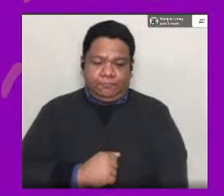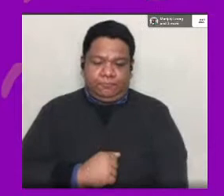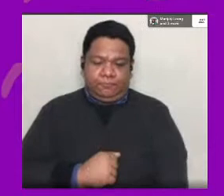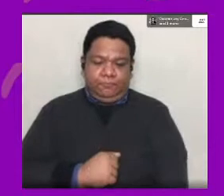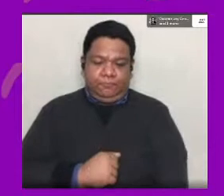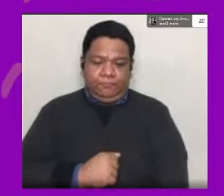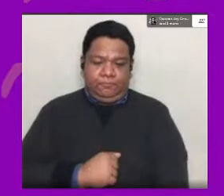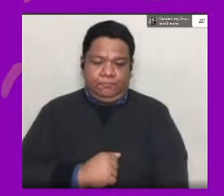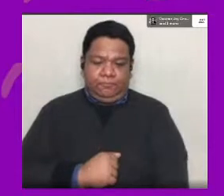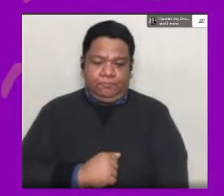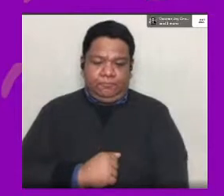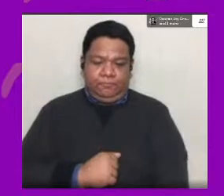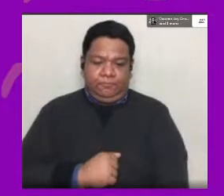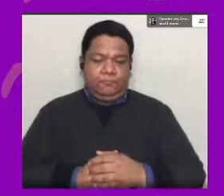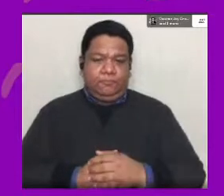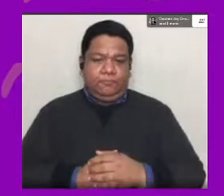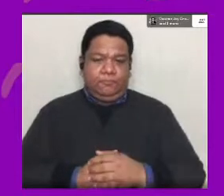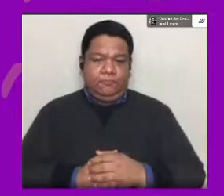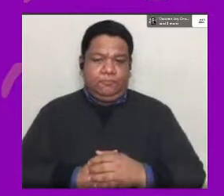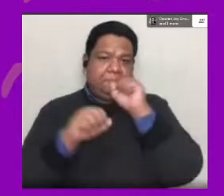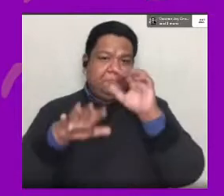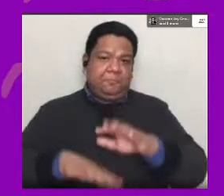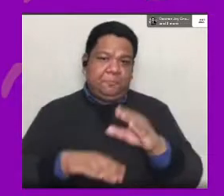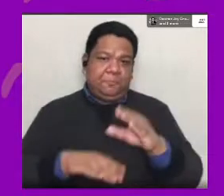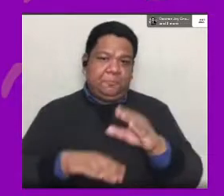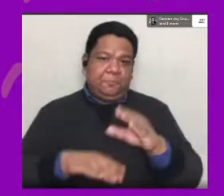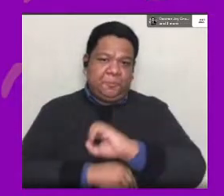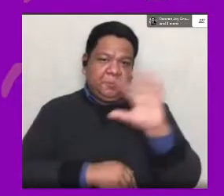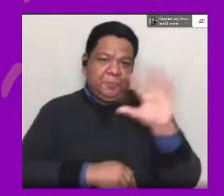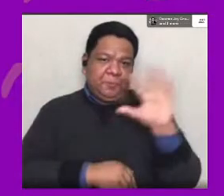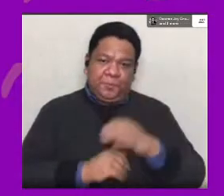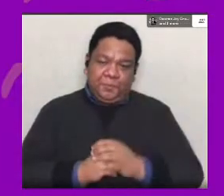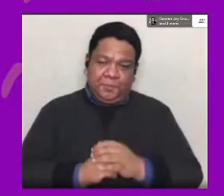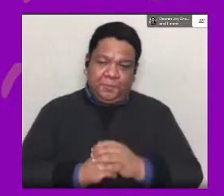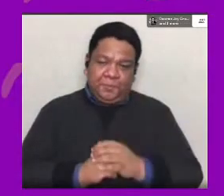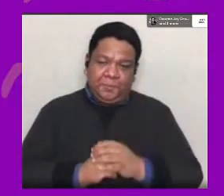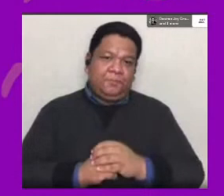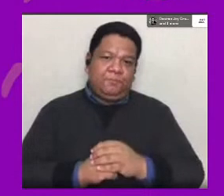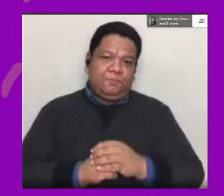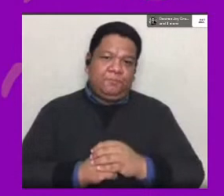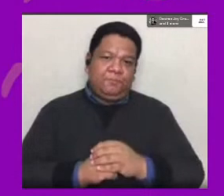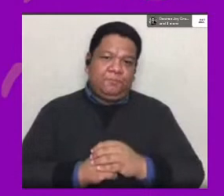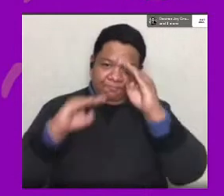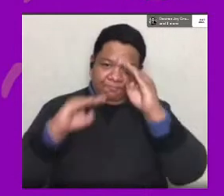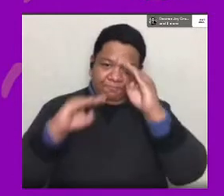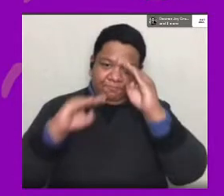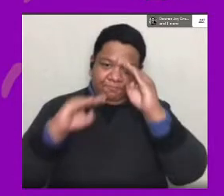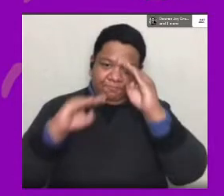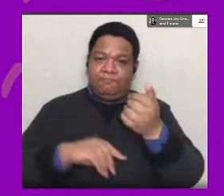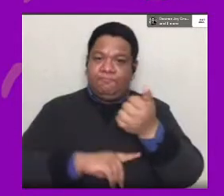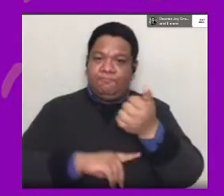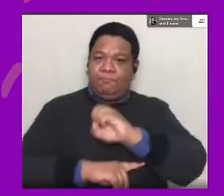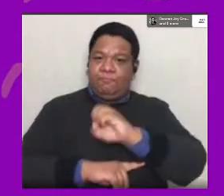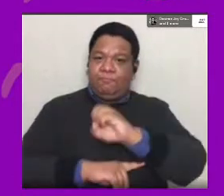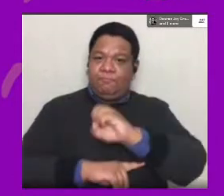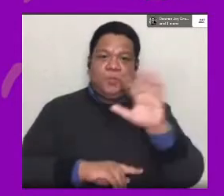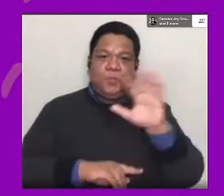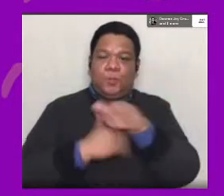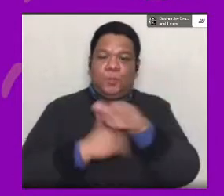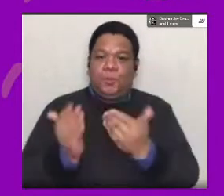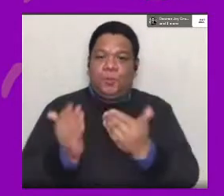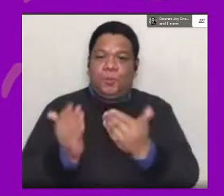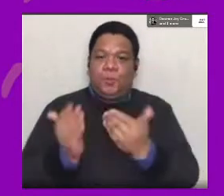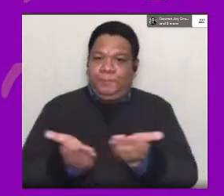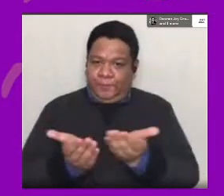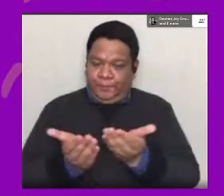Mapak Palayang Umag. A warm greetings and good morning to all of us here.